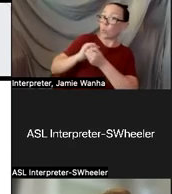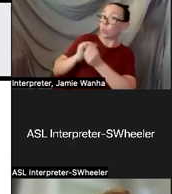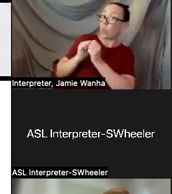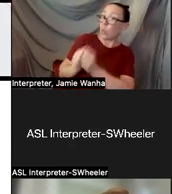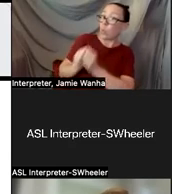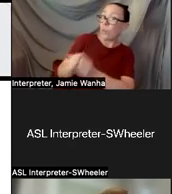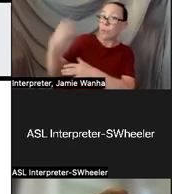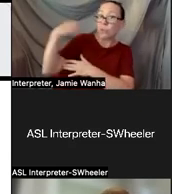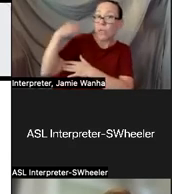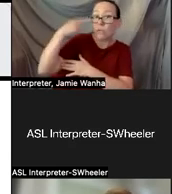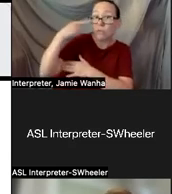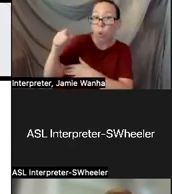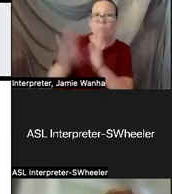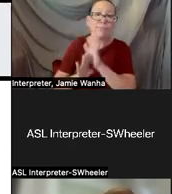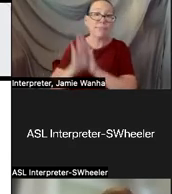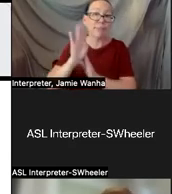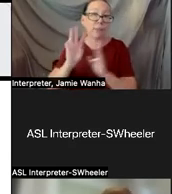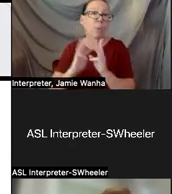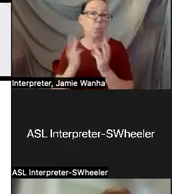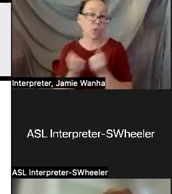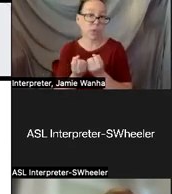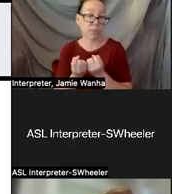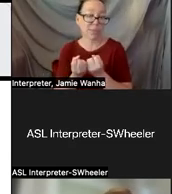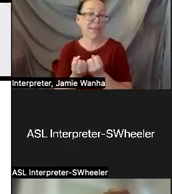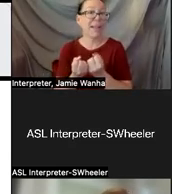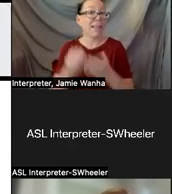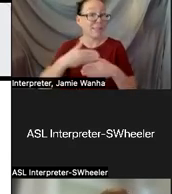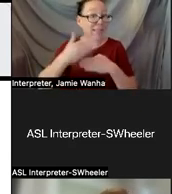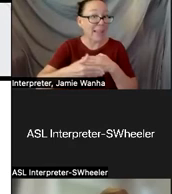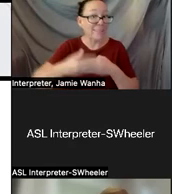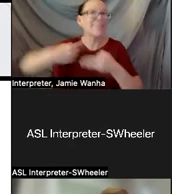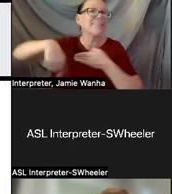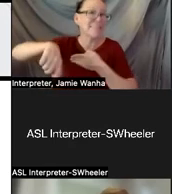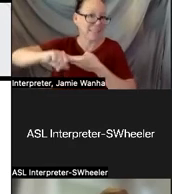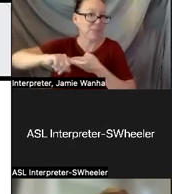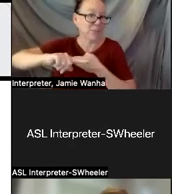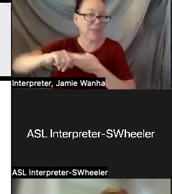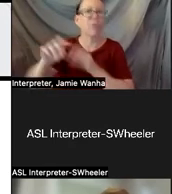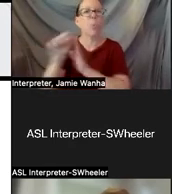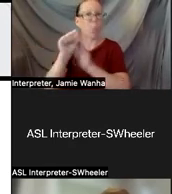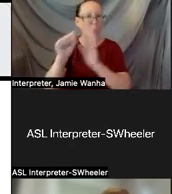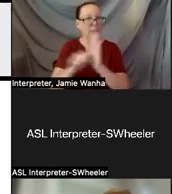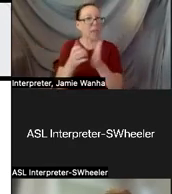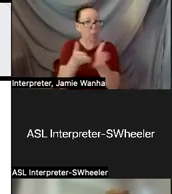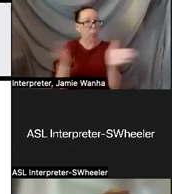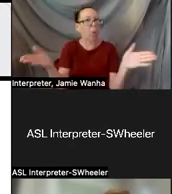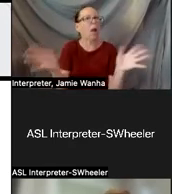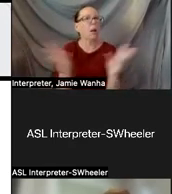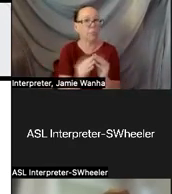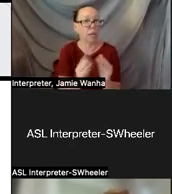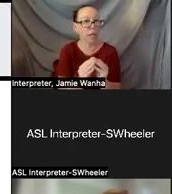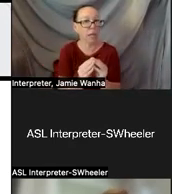workshops. Our next one actually is next week on August the 24th, which will be a statewide meeting. So far, they've been online